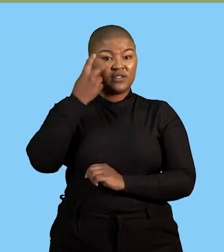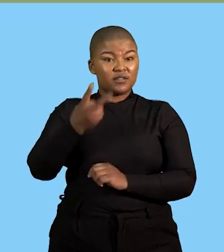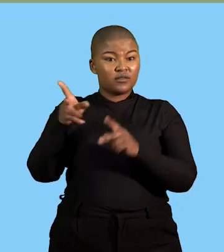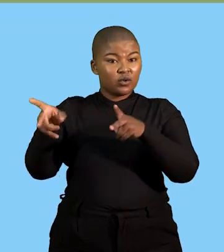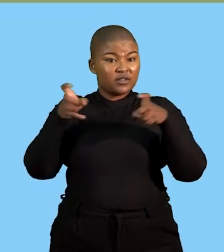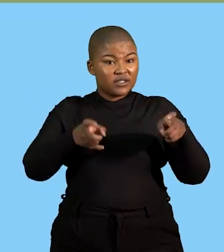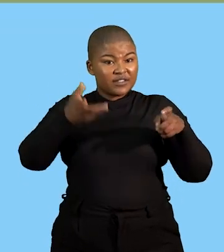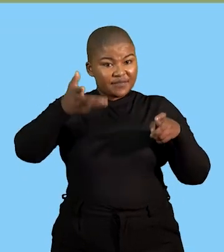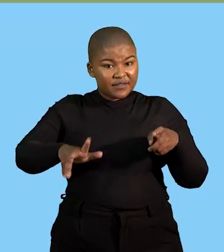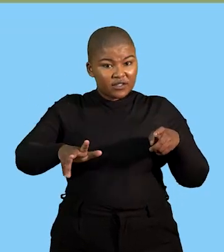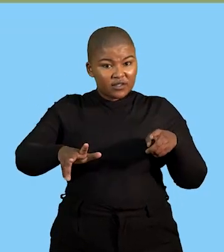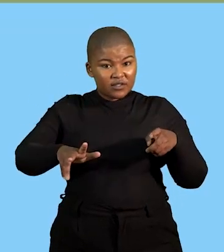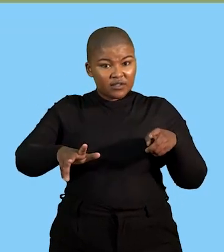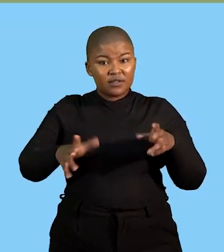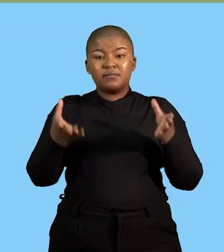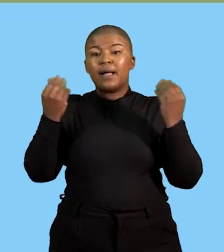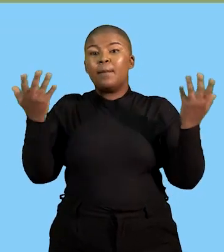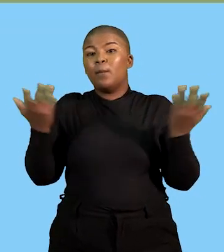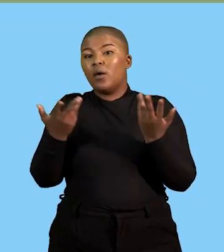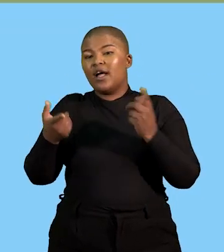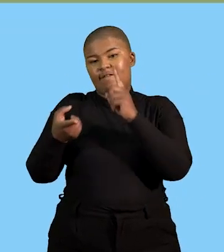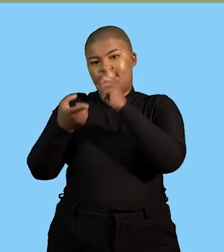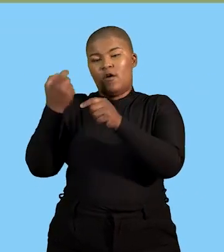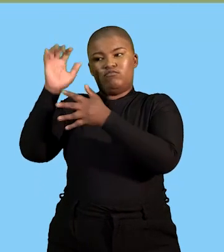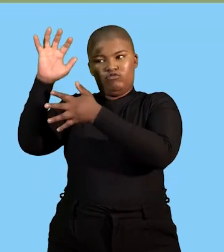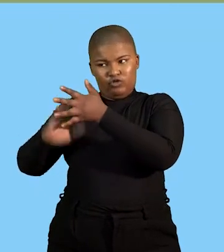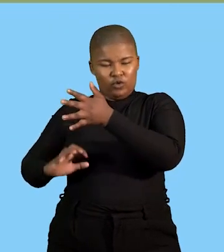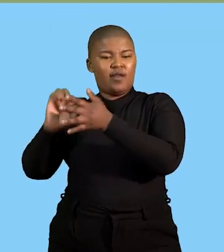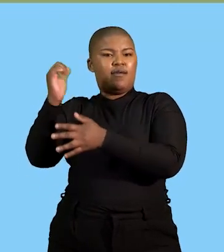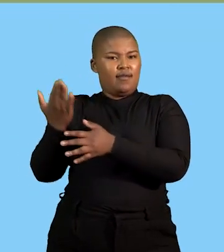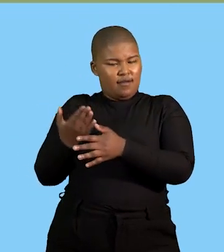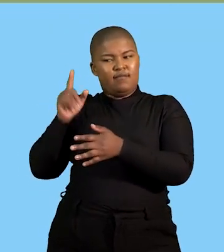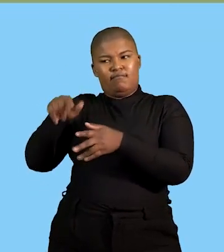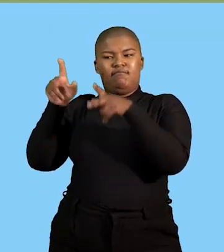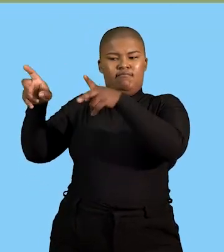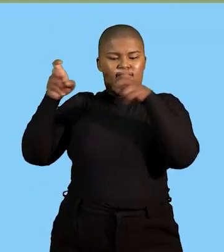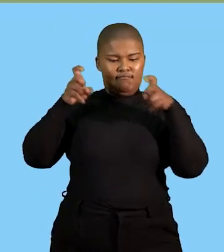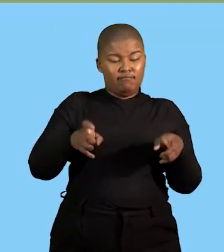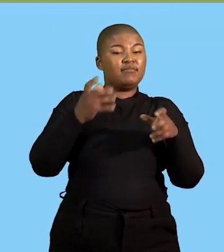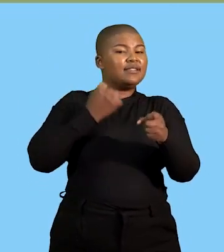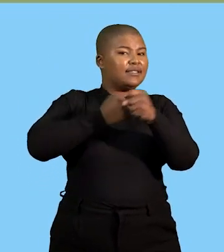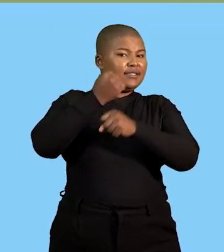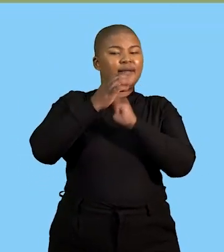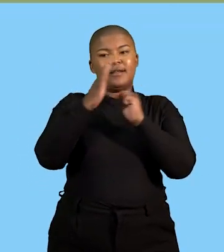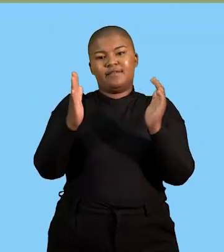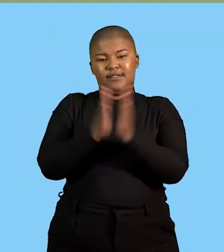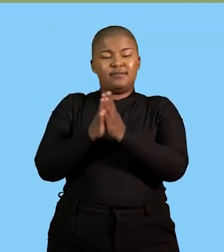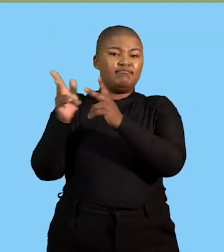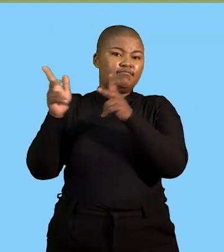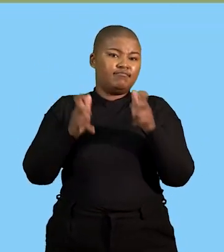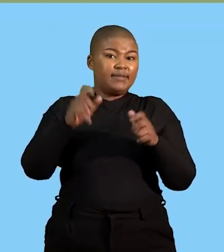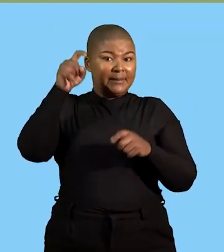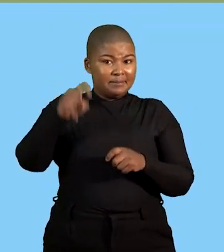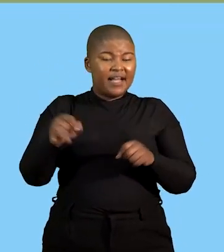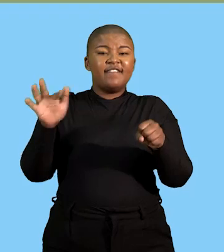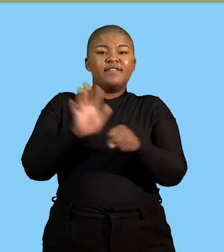the quotations are taken from the scenario as they are. So make sure that you